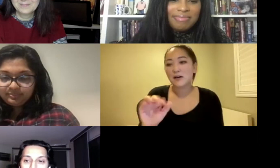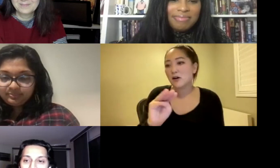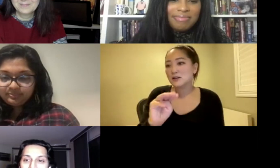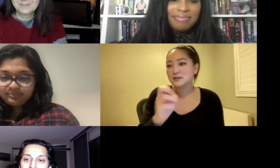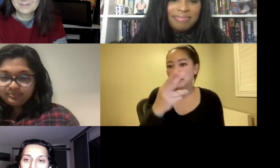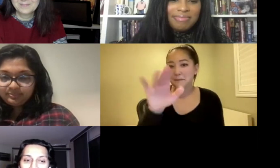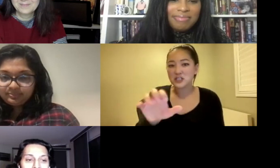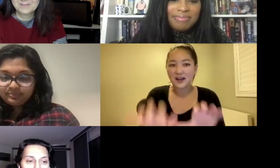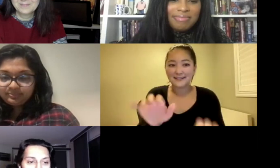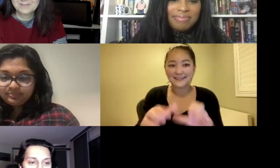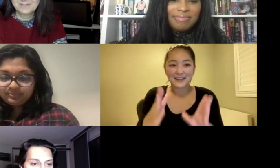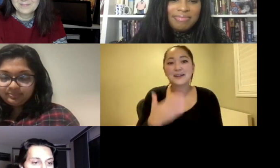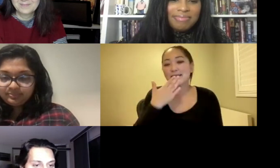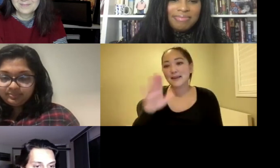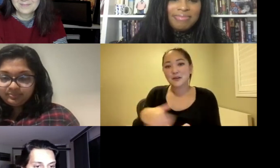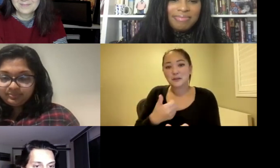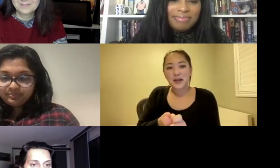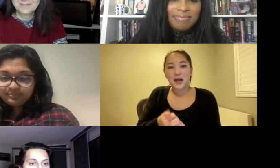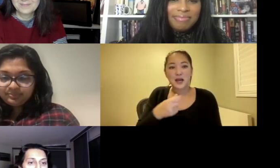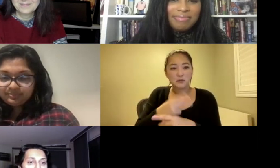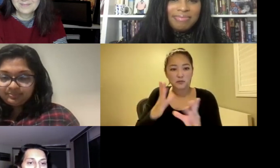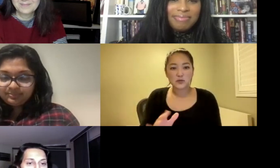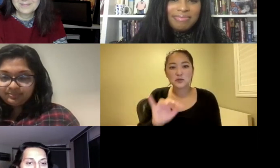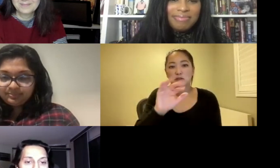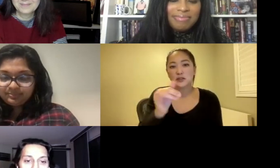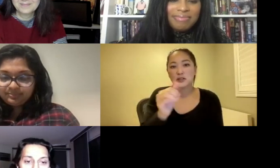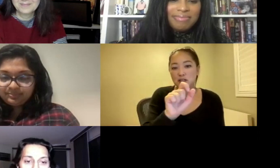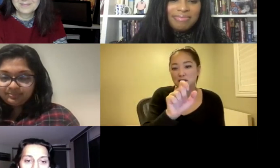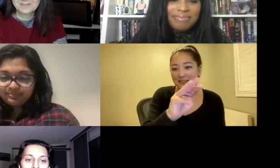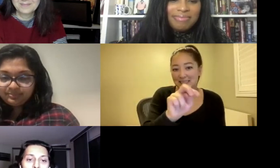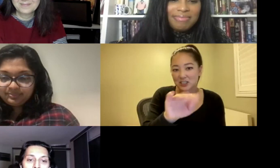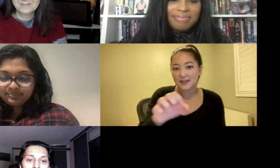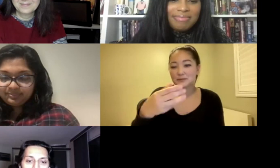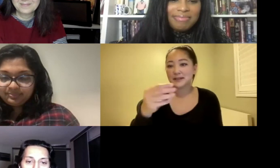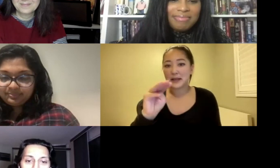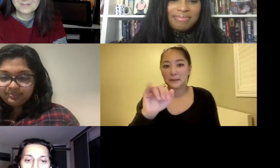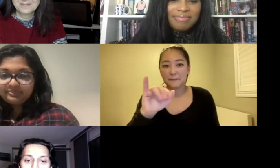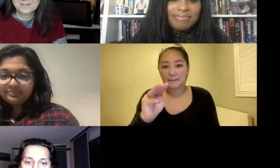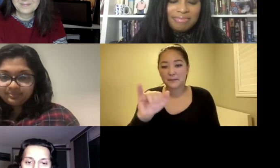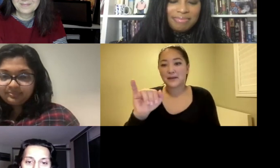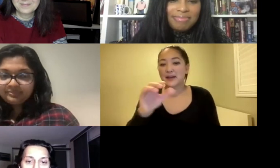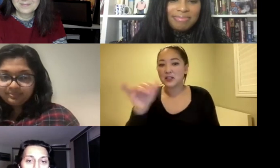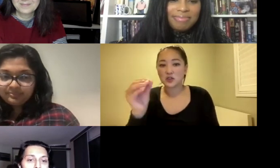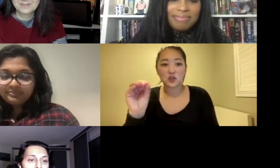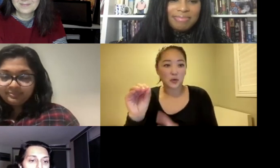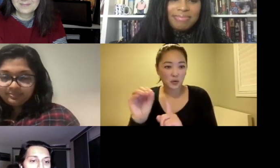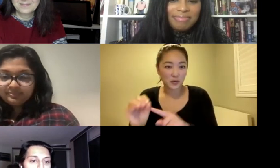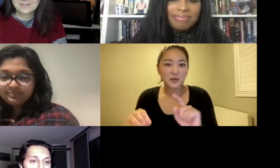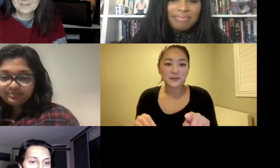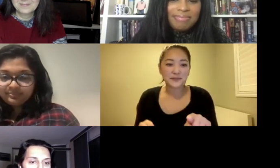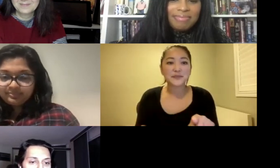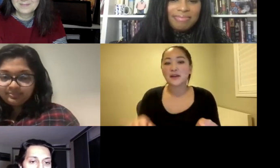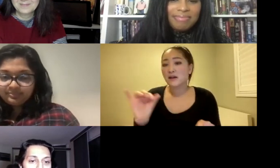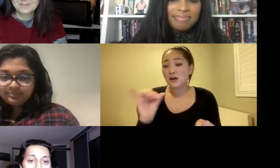you, Jasmine, Mimi, and Joe. You're wonderful. And just a reminder that Real Asian is still going on until November 19th. You can learn more